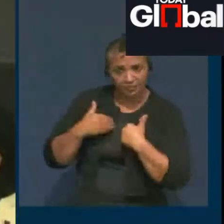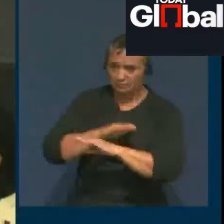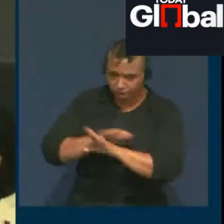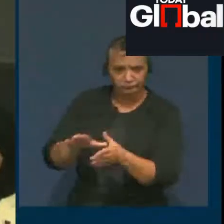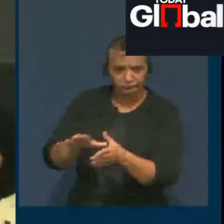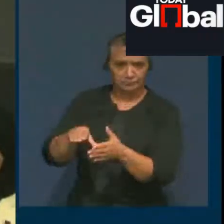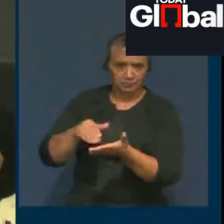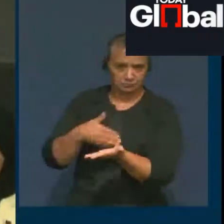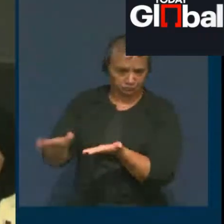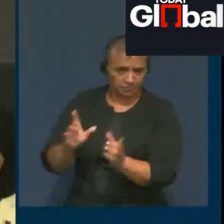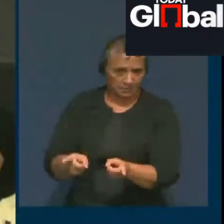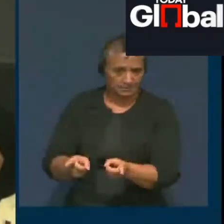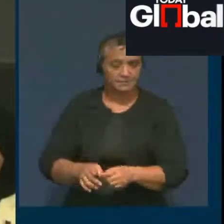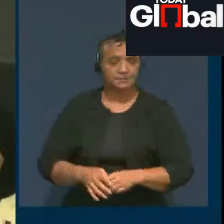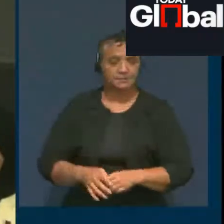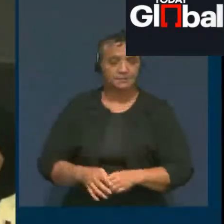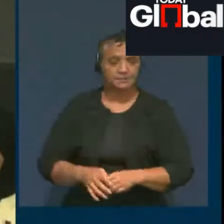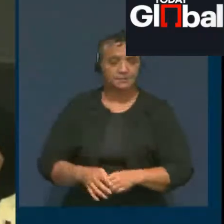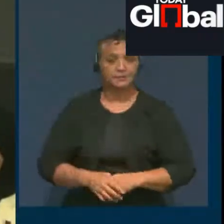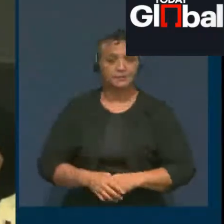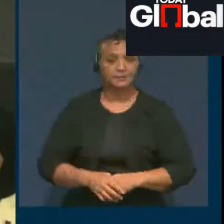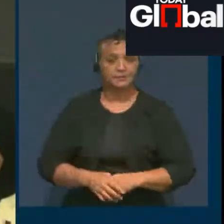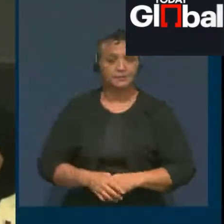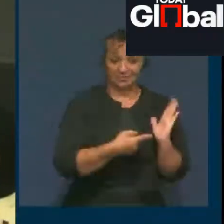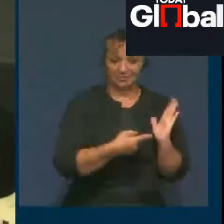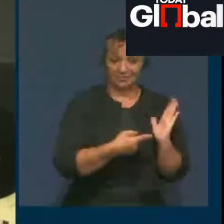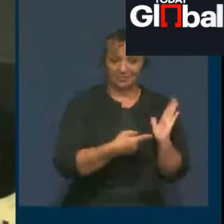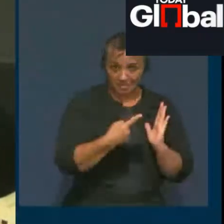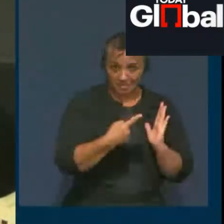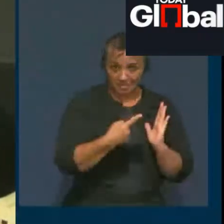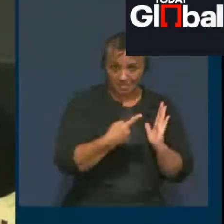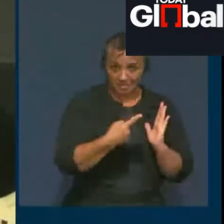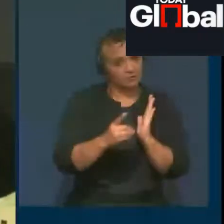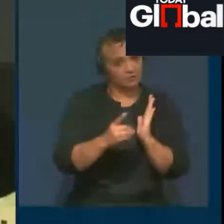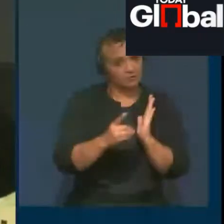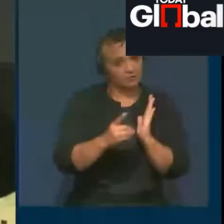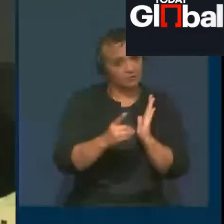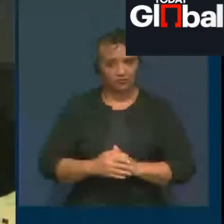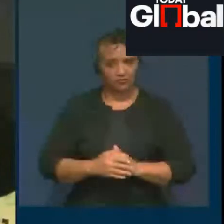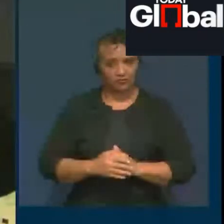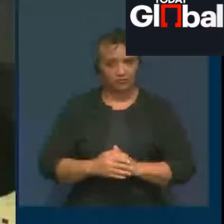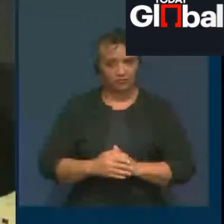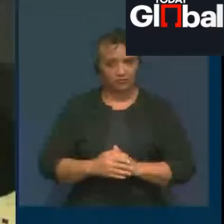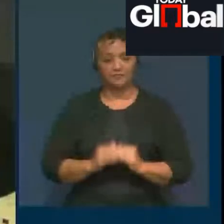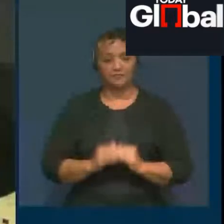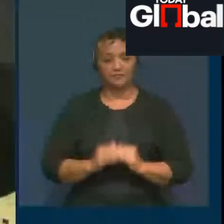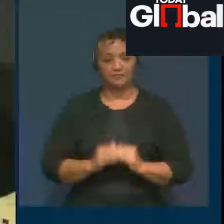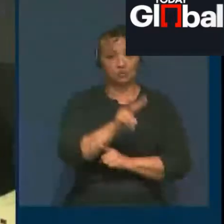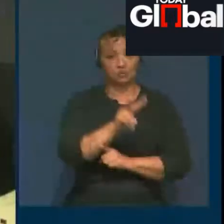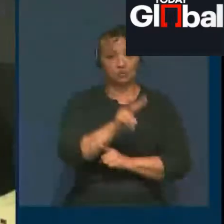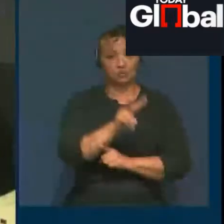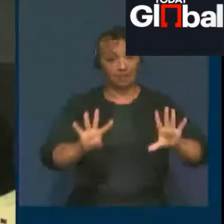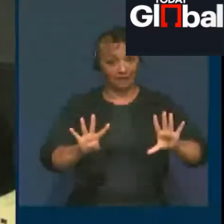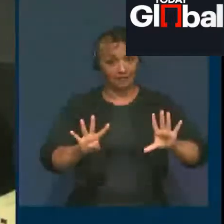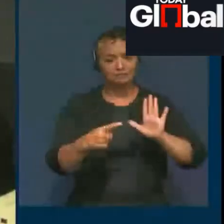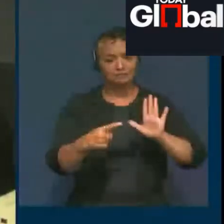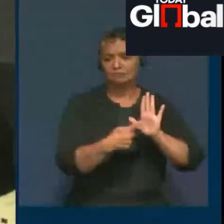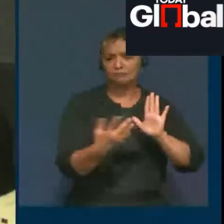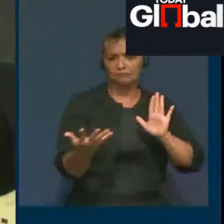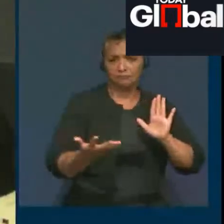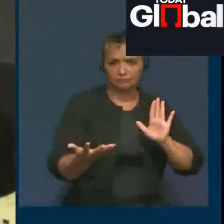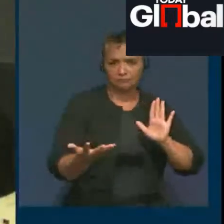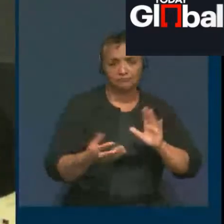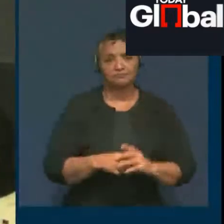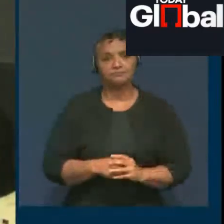reasonable accommodation in and of itself represents discrimination. Article 29 of that law